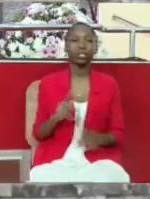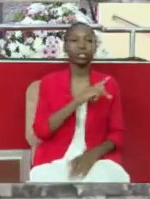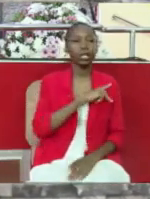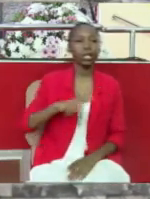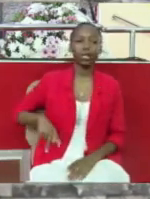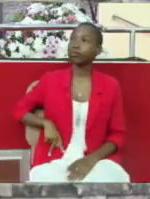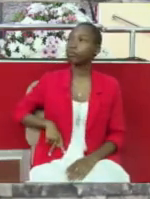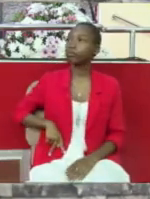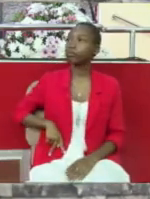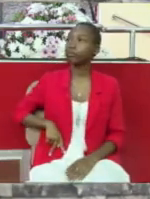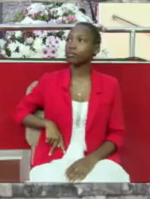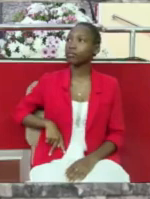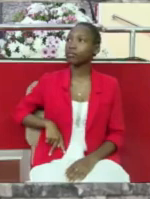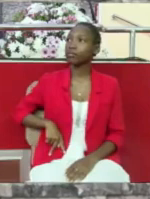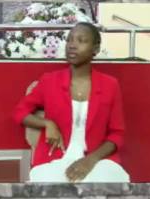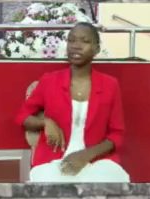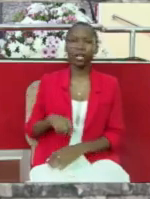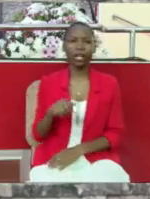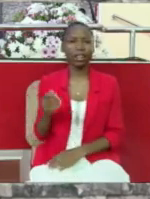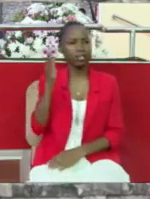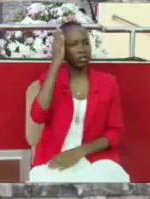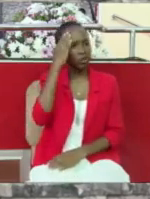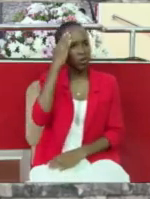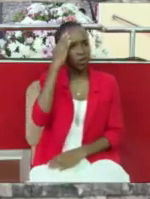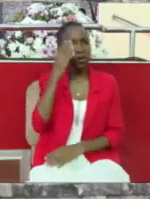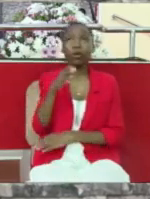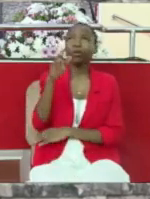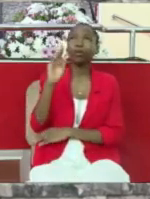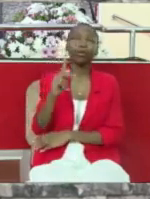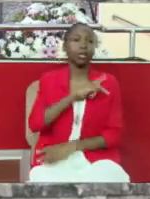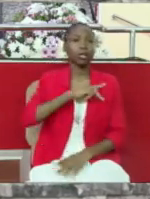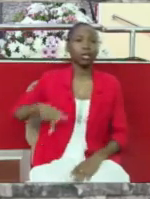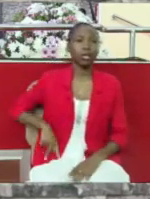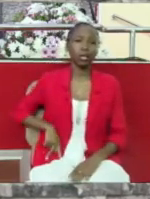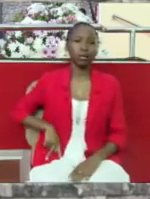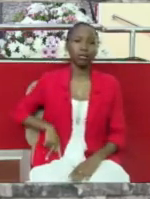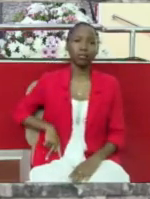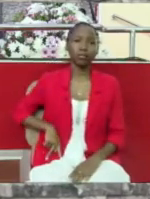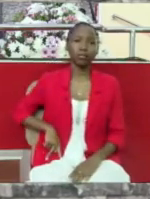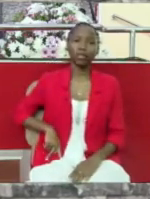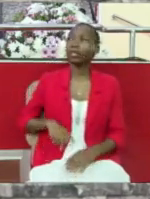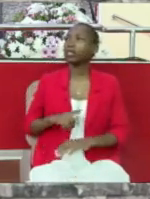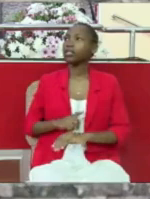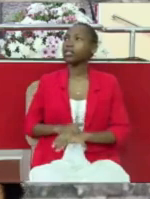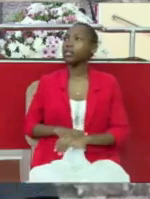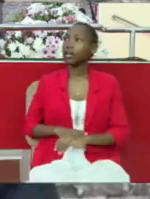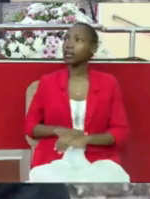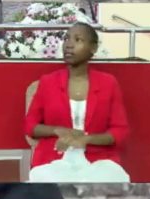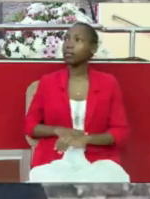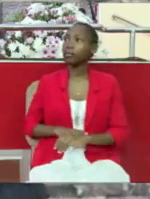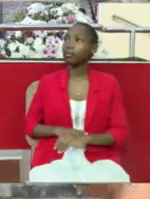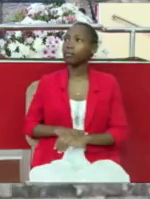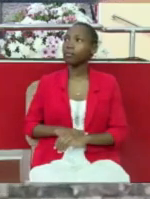knew he was king already. Walikuwa na sherehekea mfalme lakini kuna wengine walijua kwamba yeye ni mfalme. So when they were untying the colt. Na hivyo